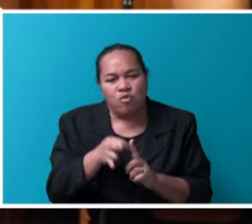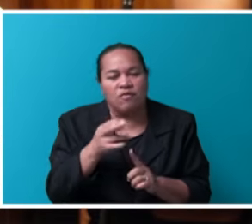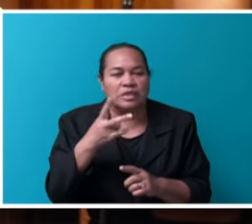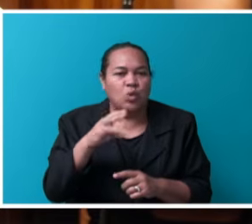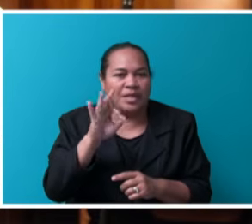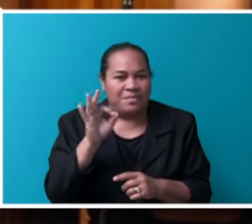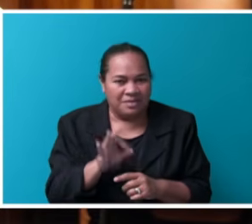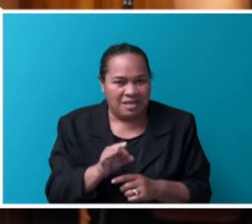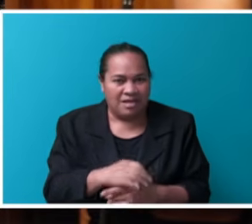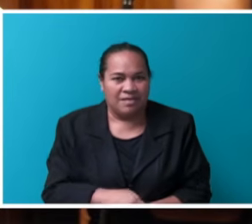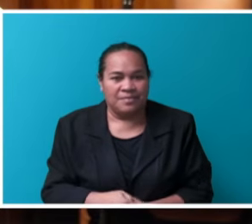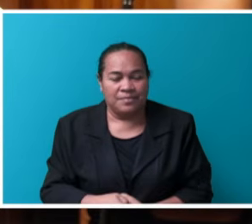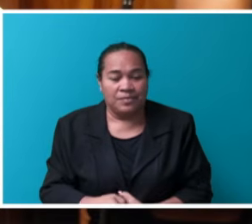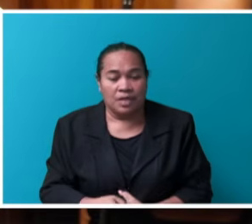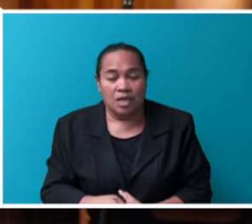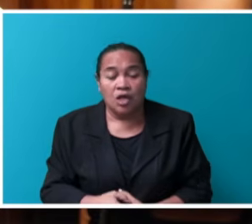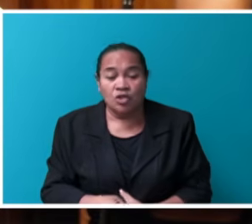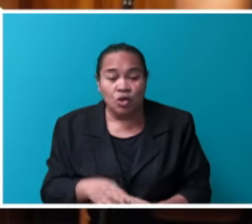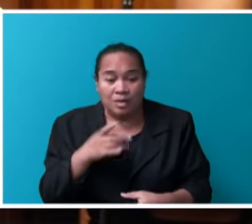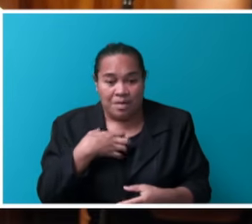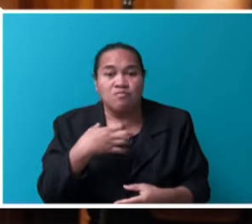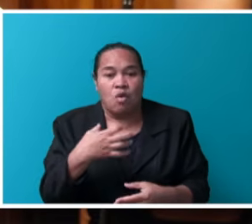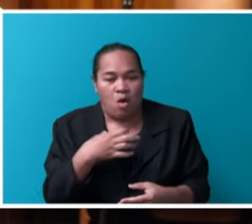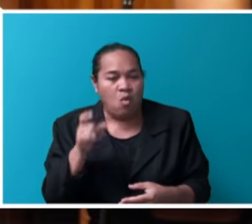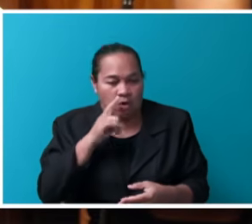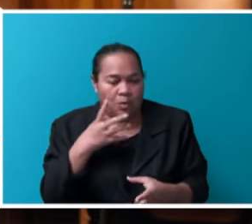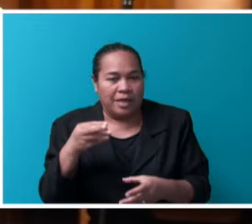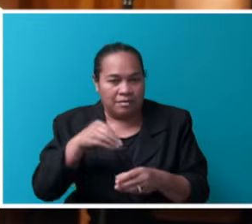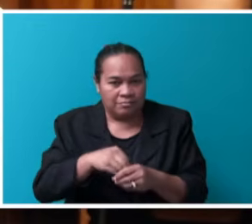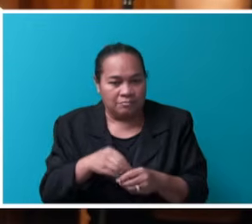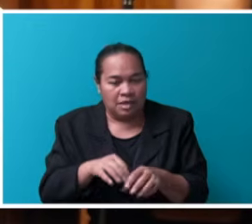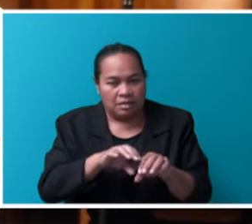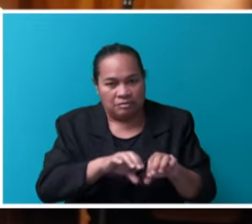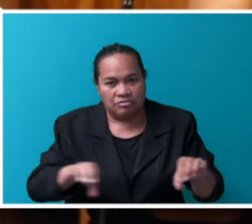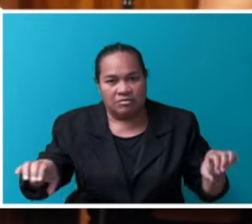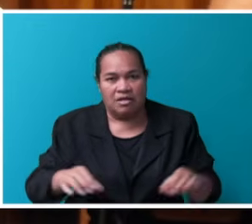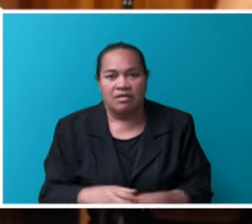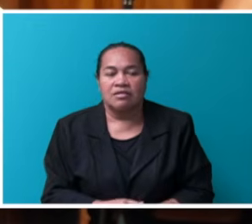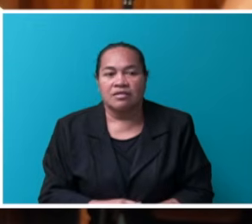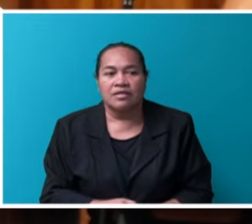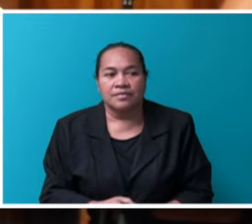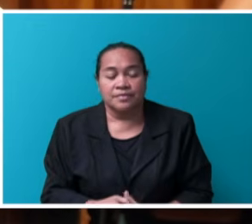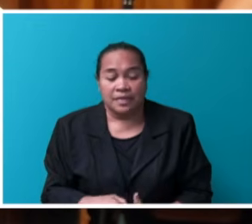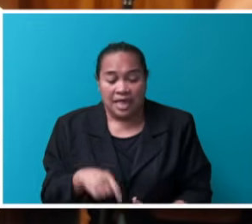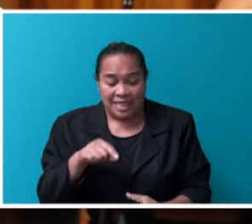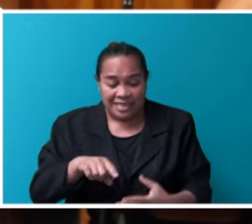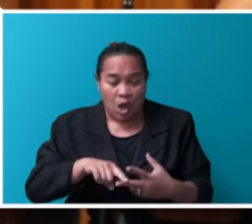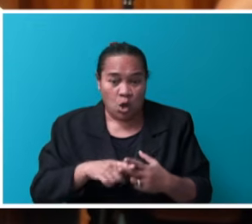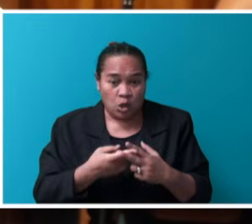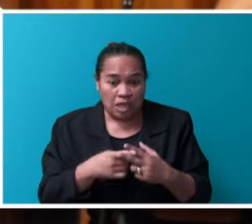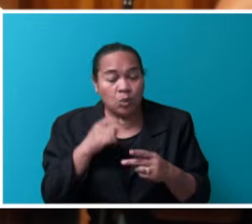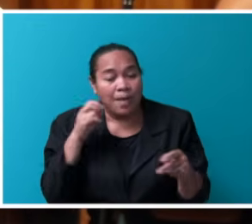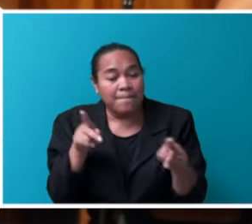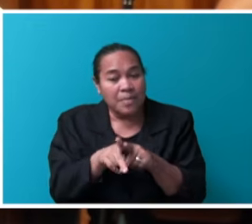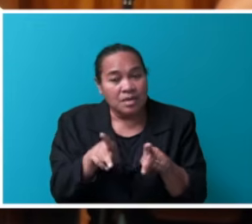This will leave us to attack the last 20% later, Mr. Speaker. In this context, we are partnering with a